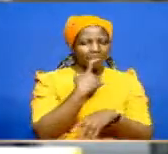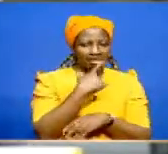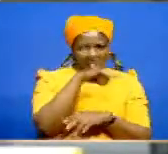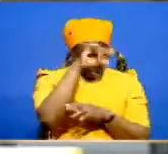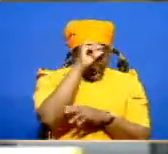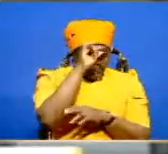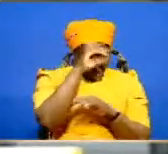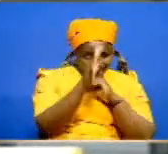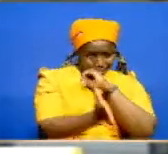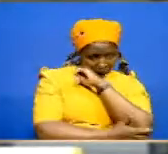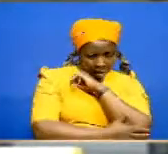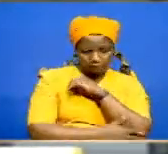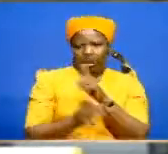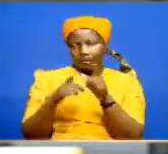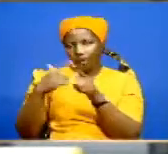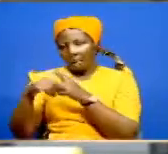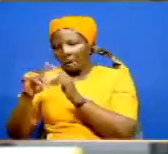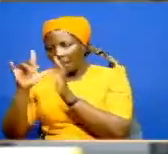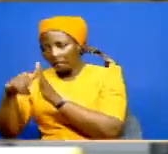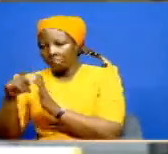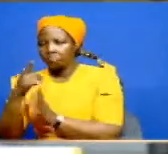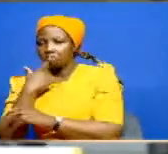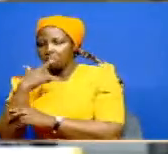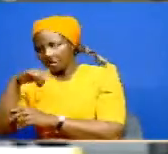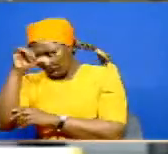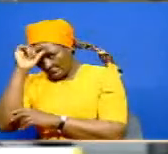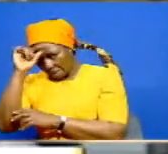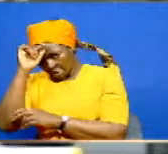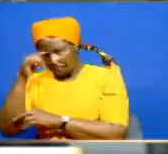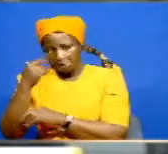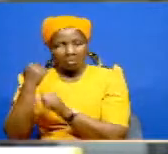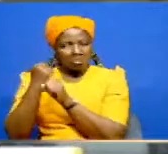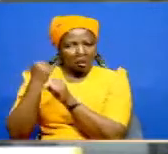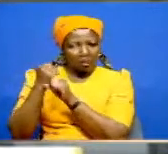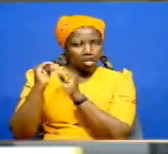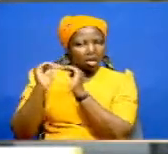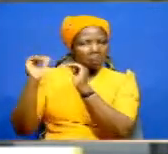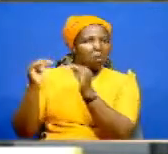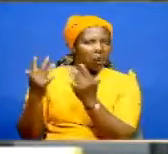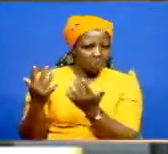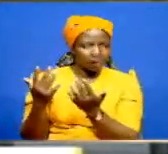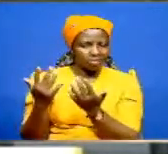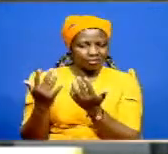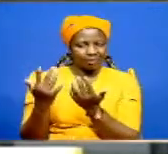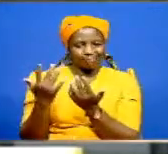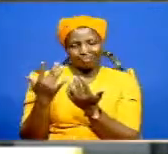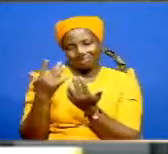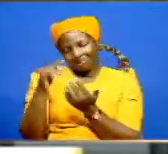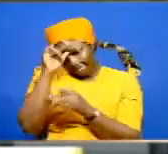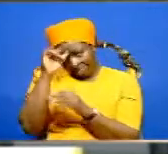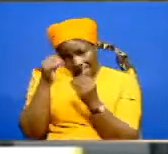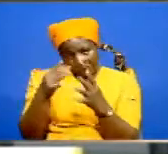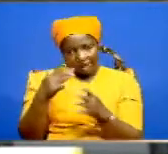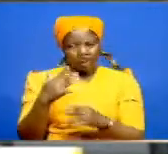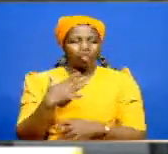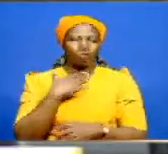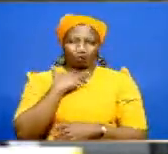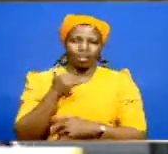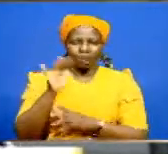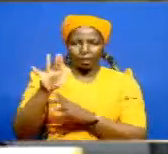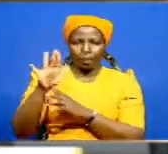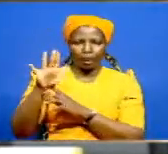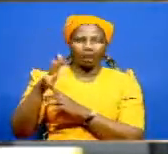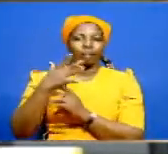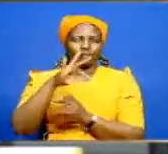mbaya, alafu kwa mdomo mwingine ati tumefanya kama serikali. Kwani serikali ni ngapi? Unataka uzuri wake, kae naye.